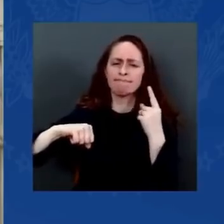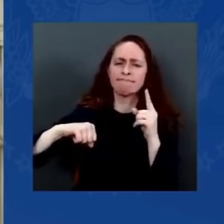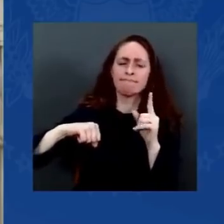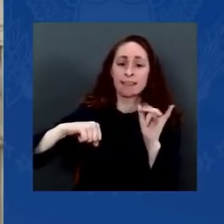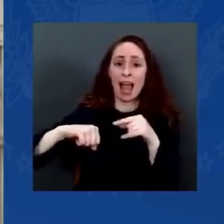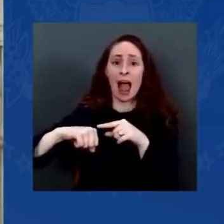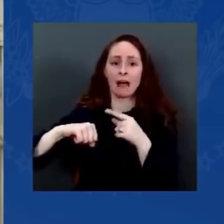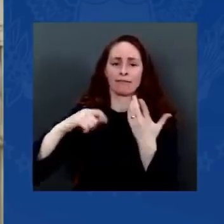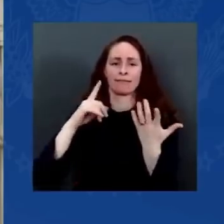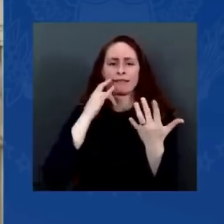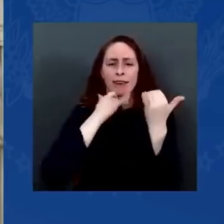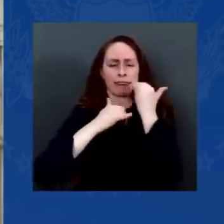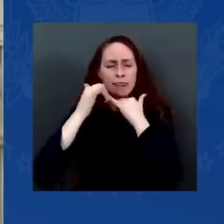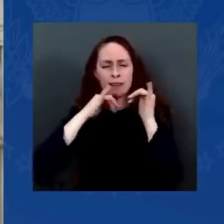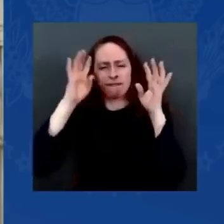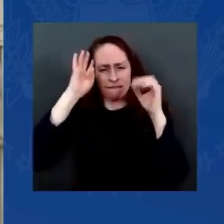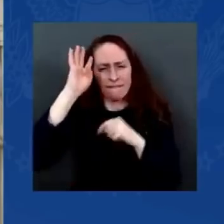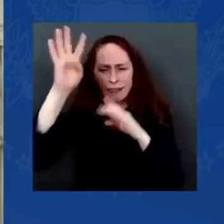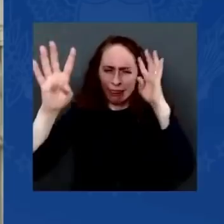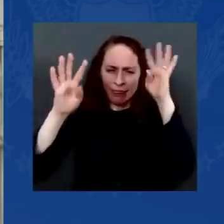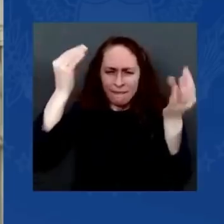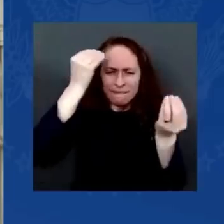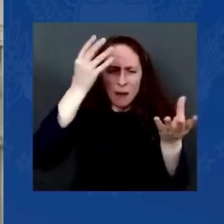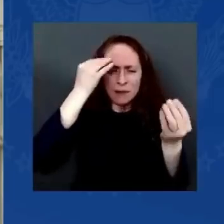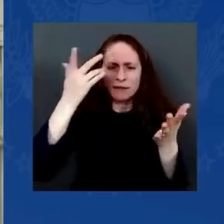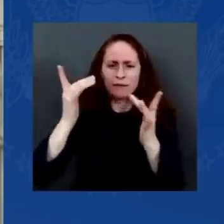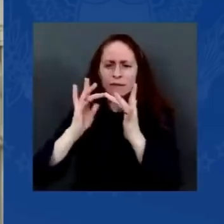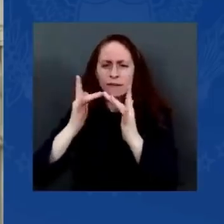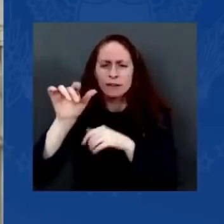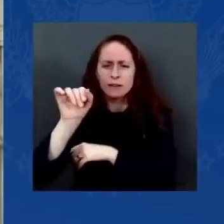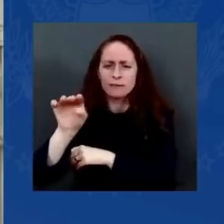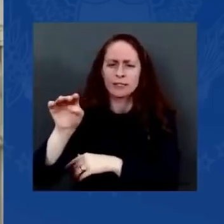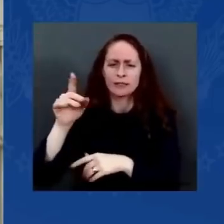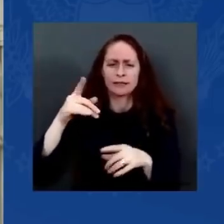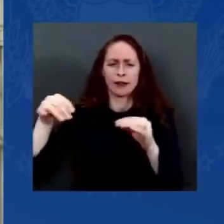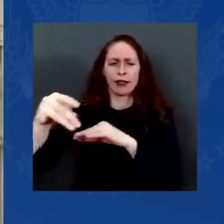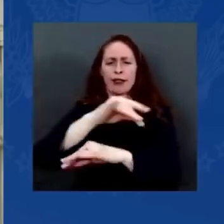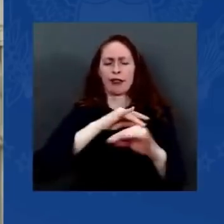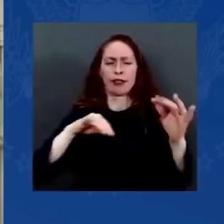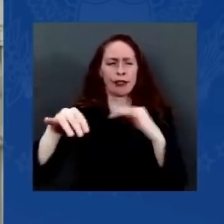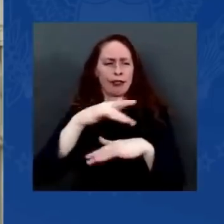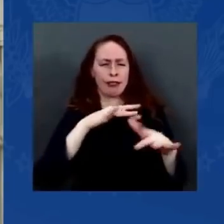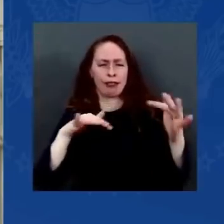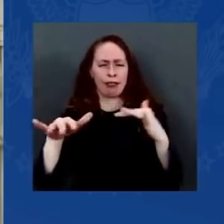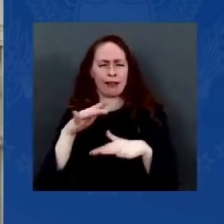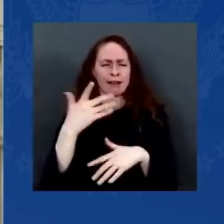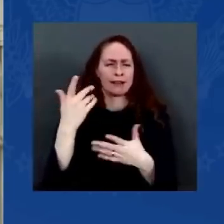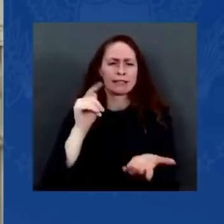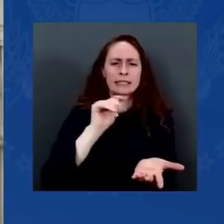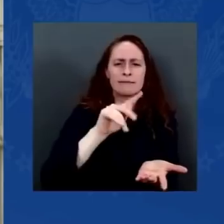You know, these companies and personalities are making money by peddling lies and allowing misinformation that can kill their own customers and their